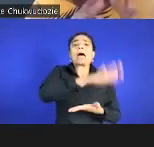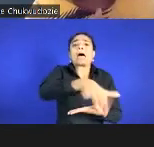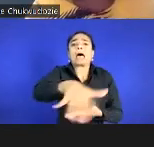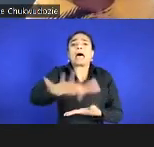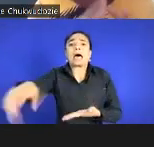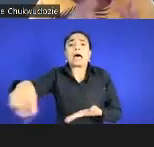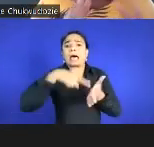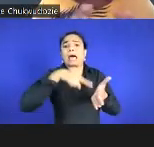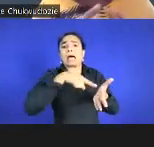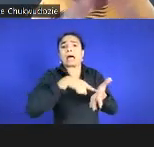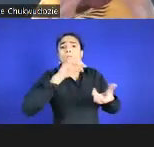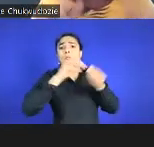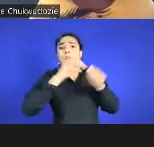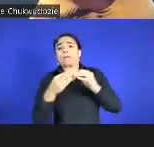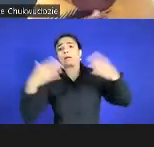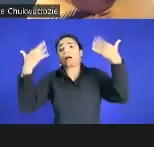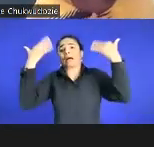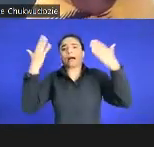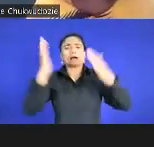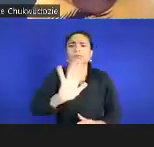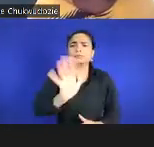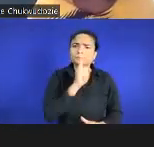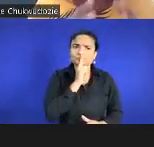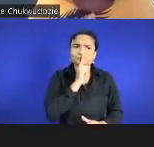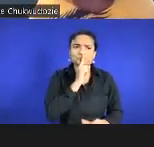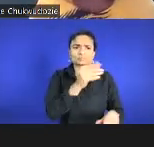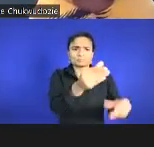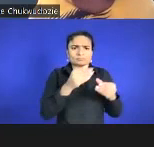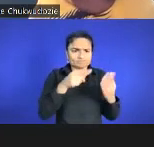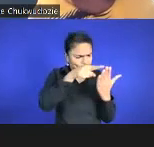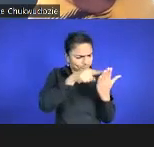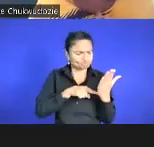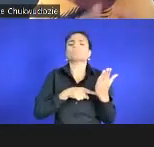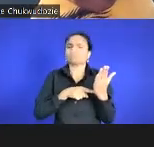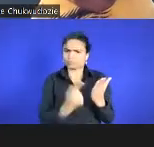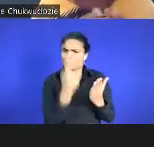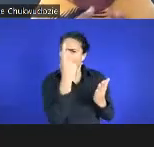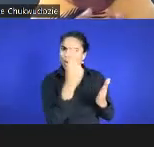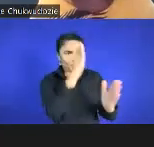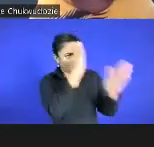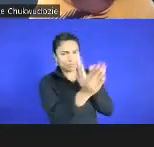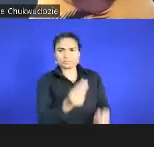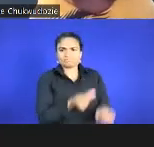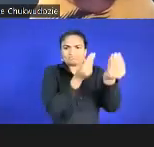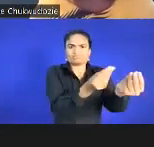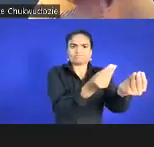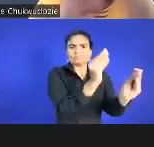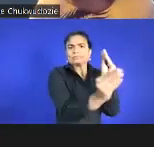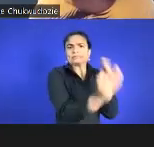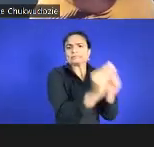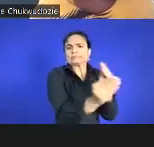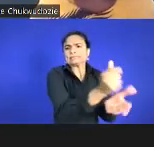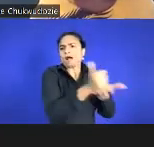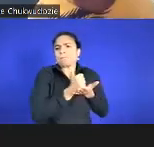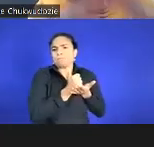about understanding how other CSOs working in the same area are seeking and acting on complaints and reports. It's